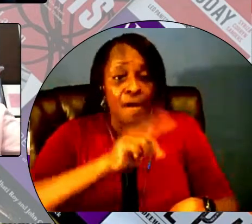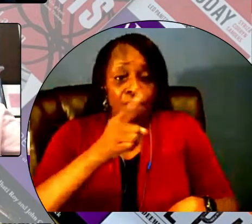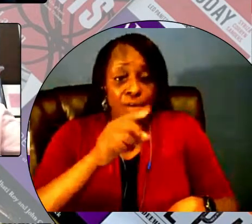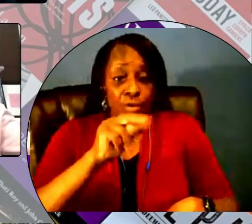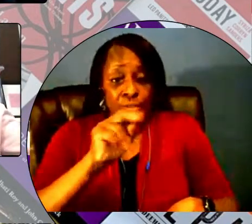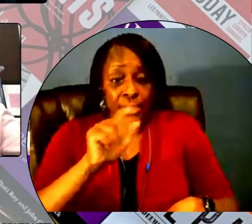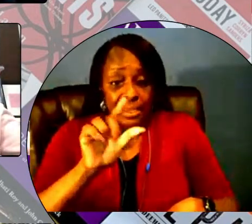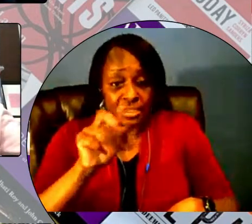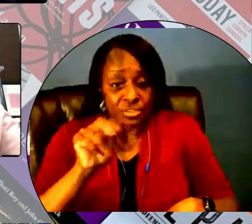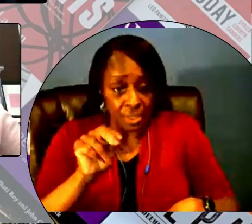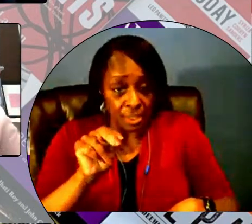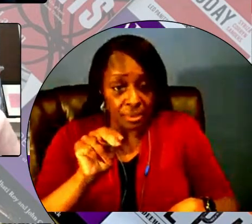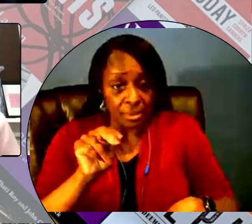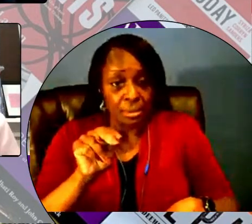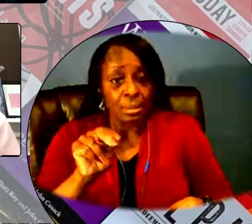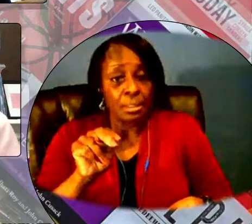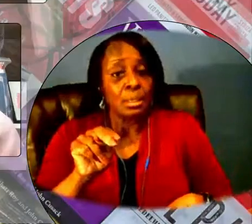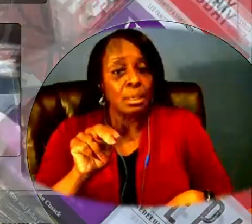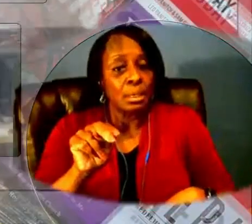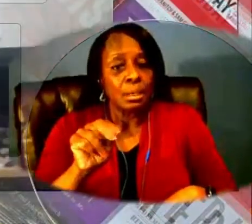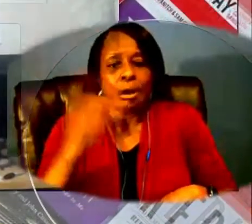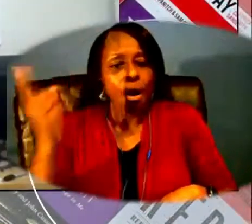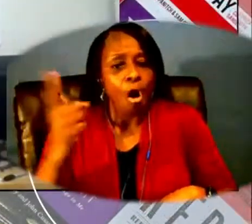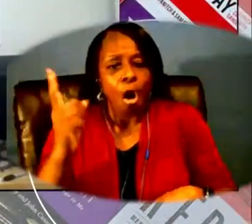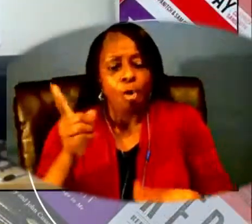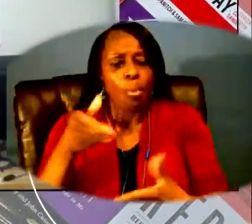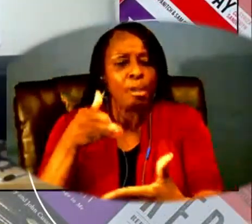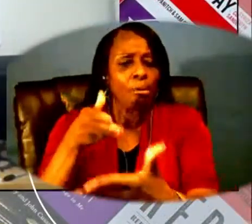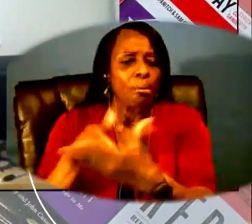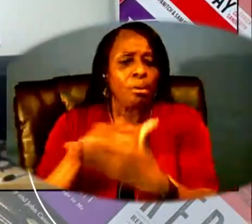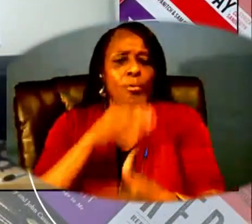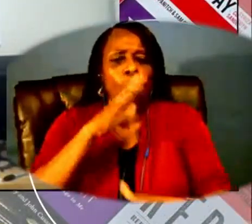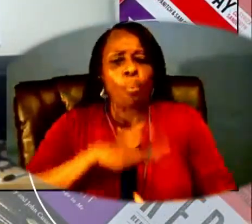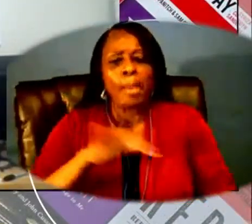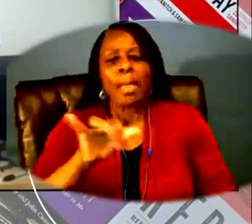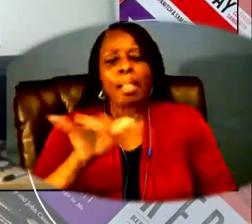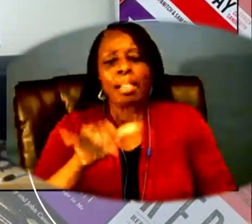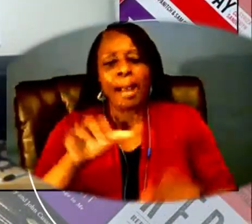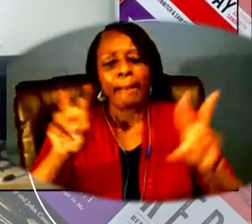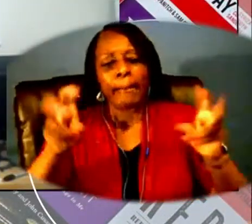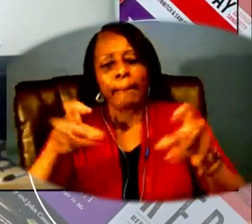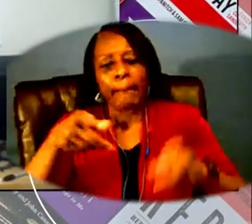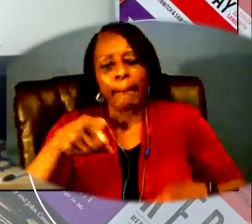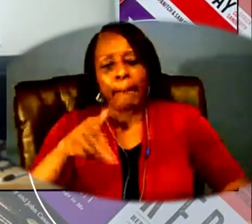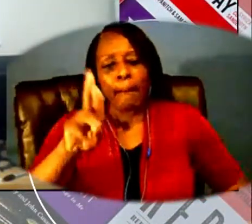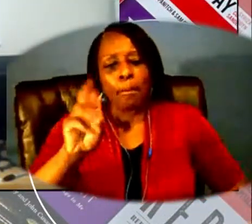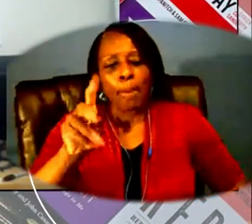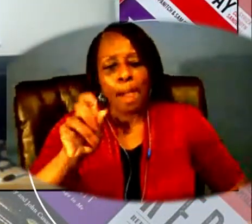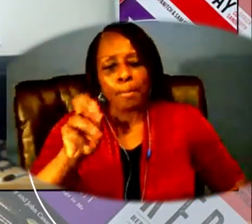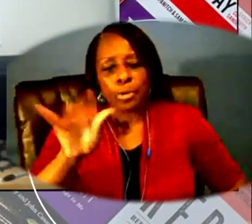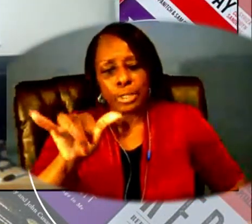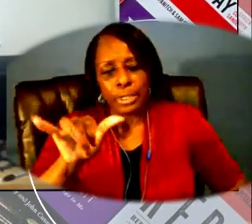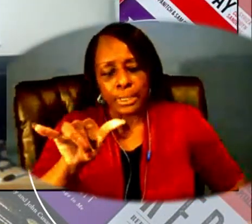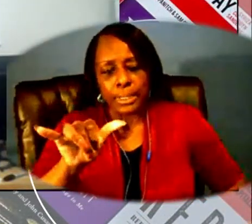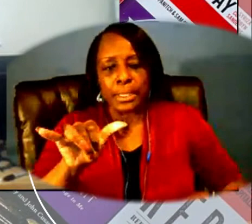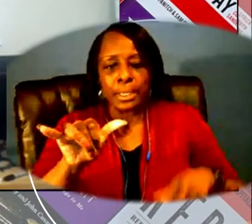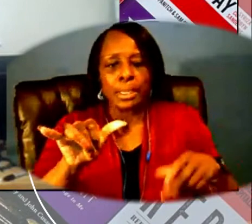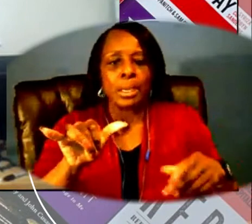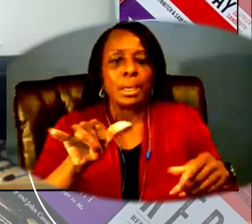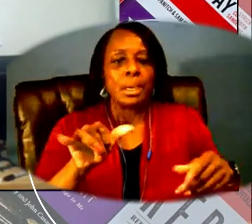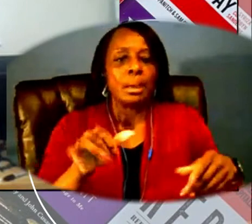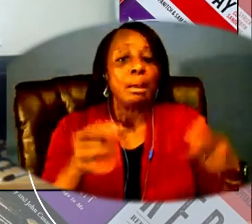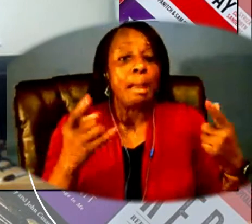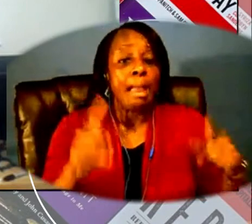seen just above property. They were willing to, if they were willing to marry you in